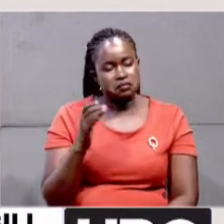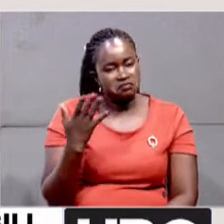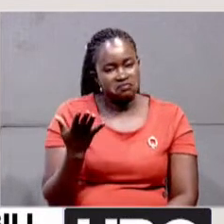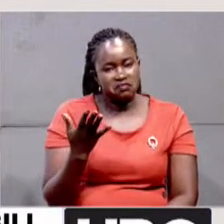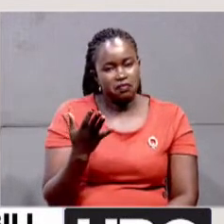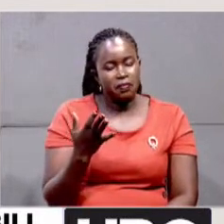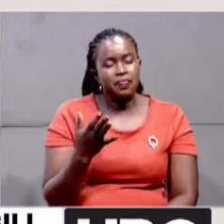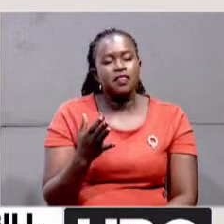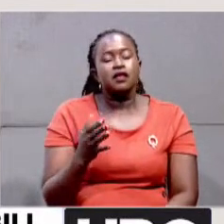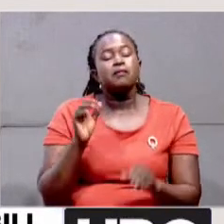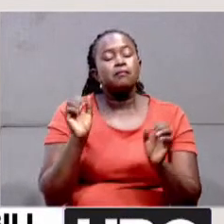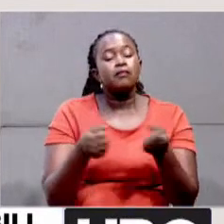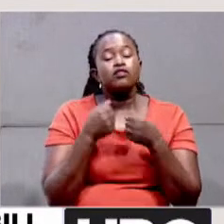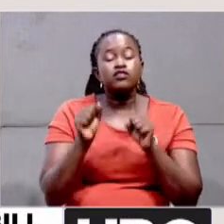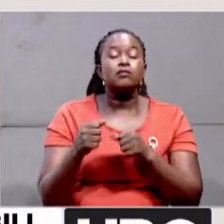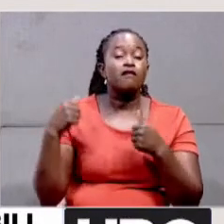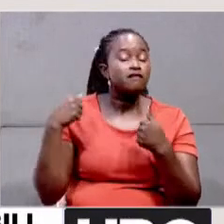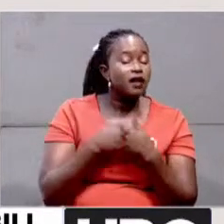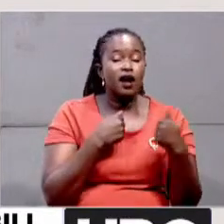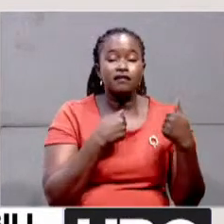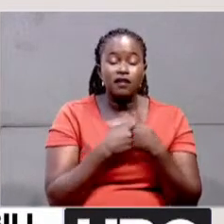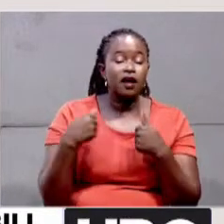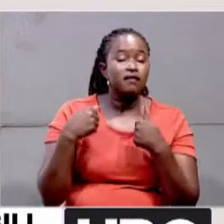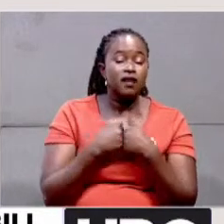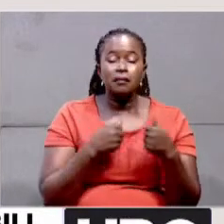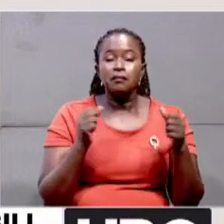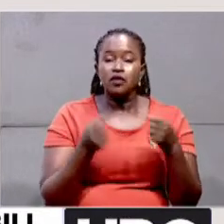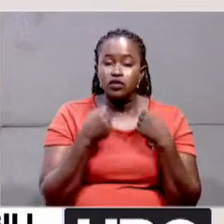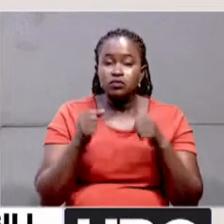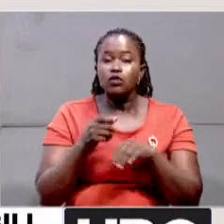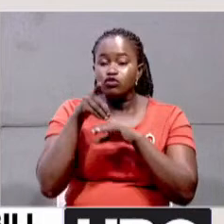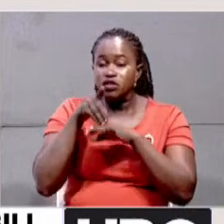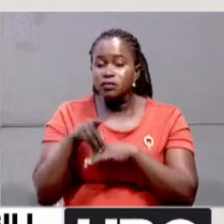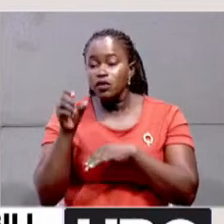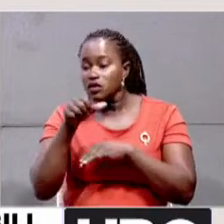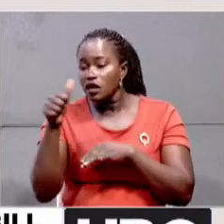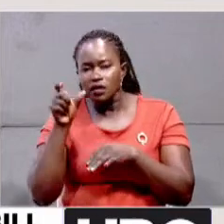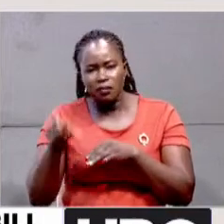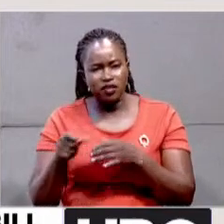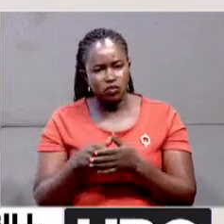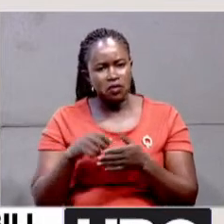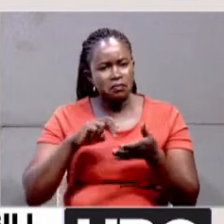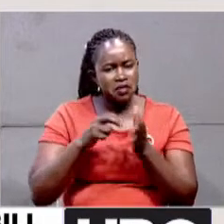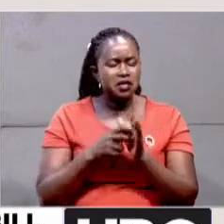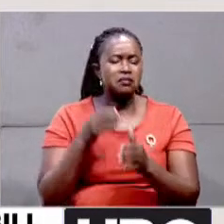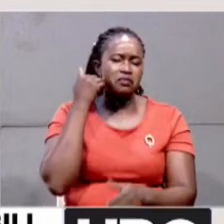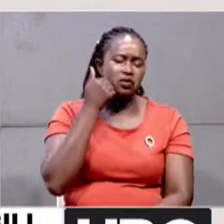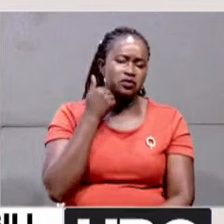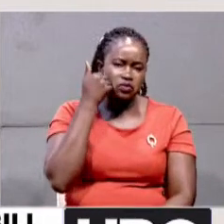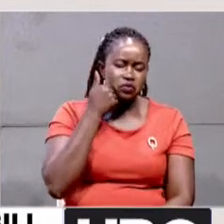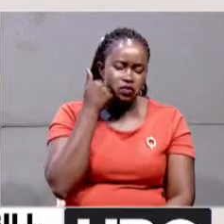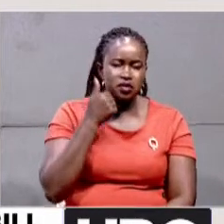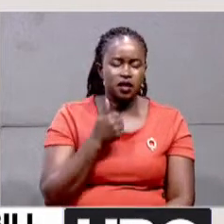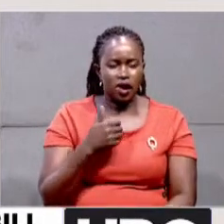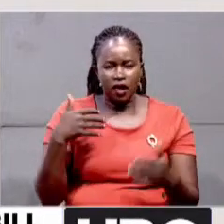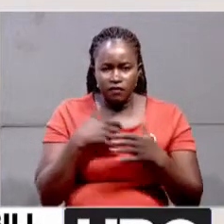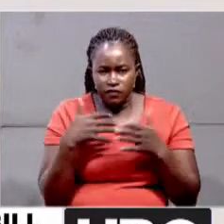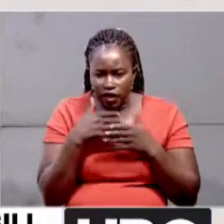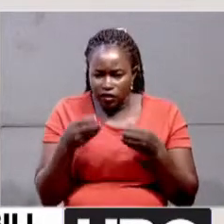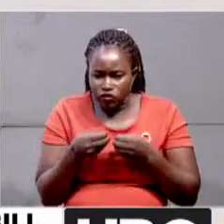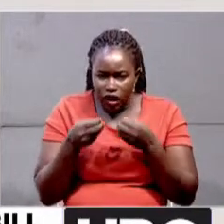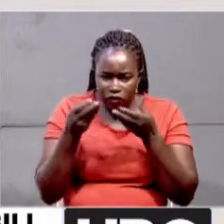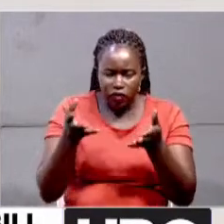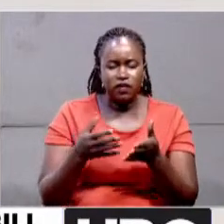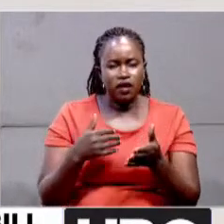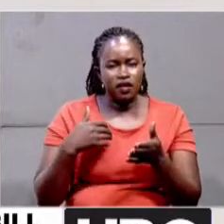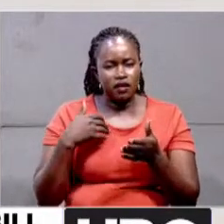there's no way you can fight. That's how you become a prostitute. Because you fear sacrifice, you